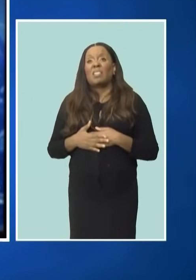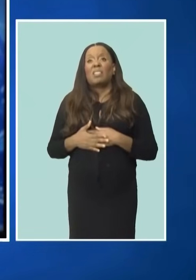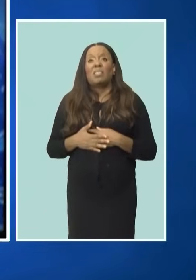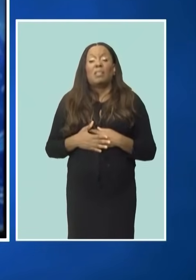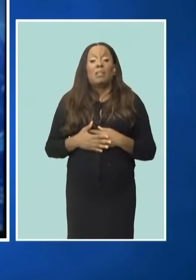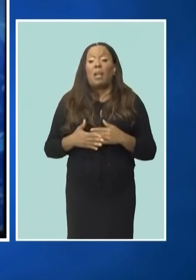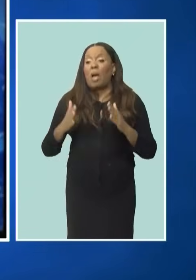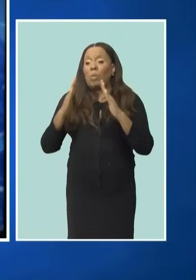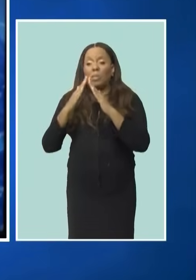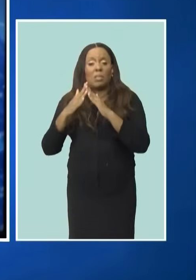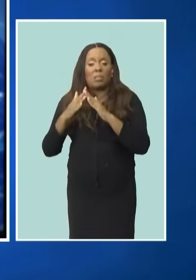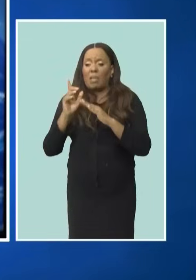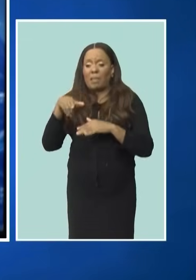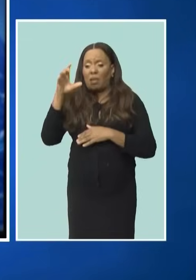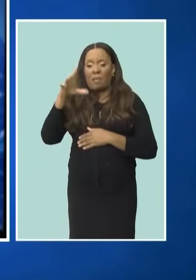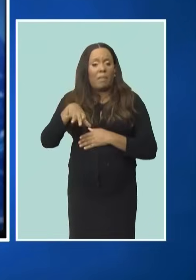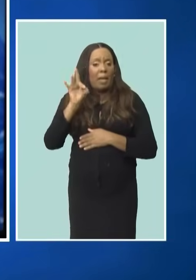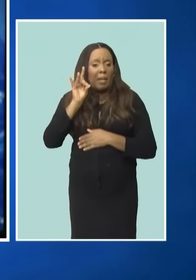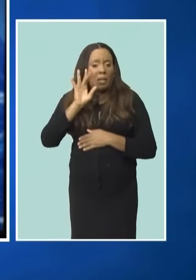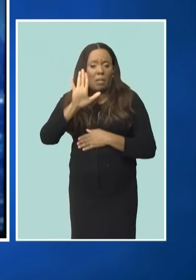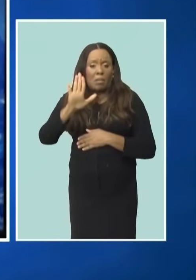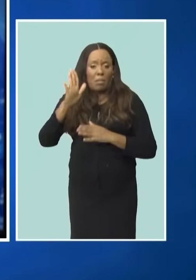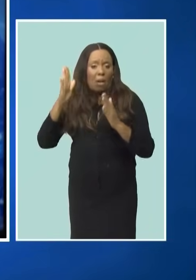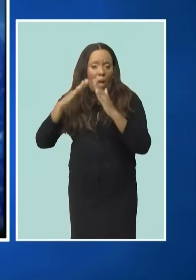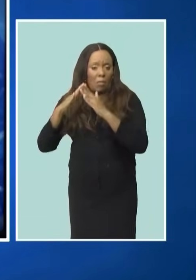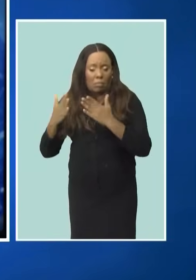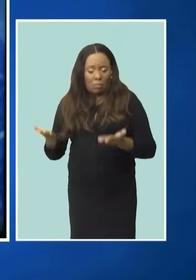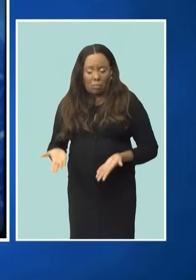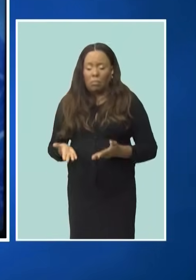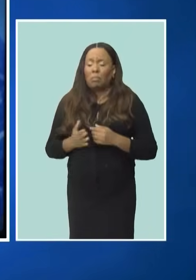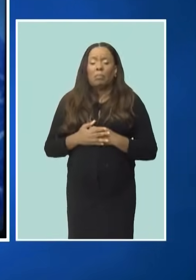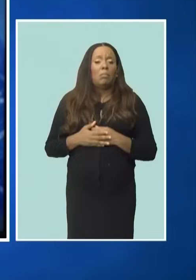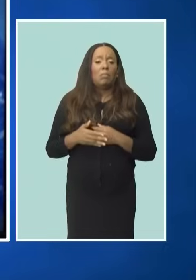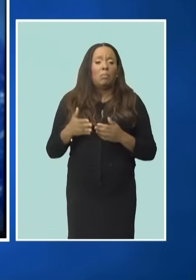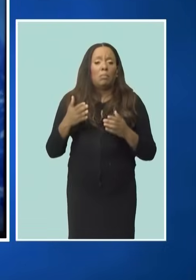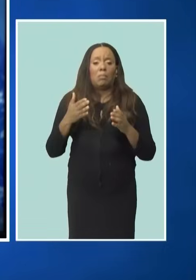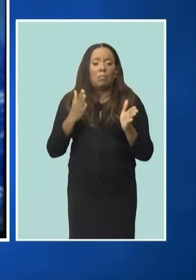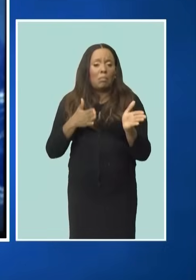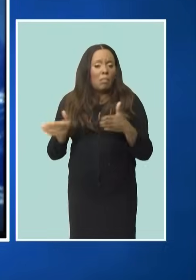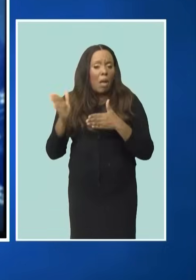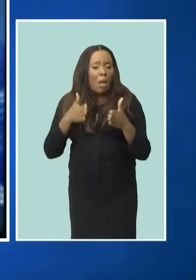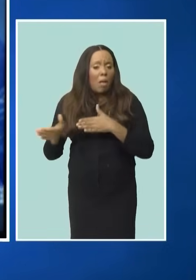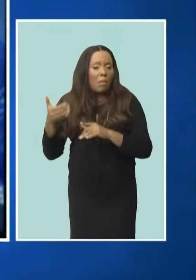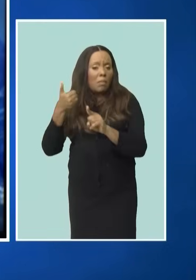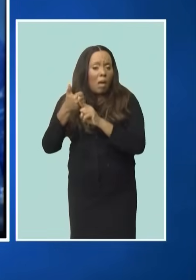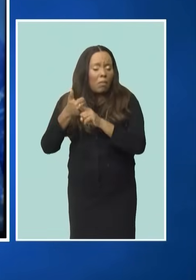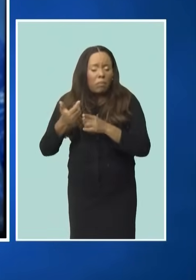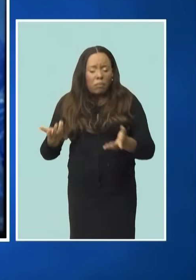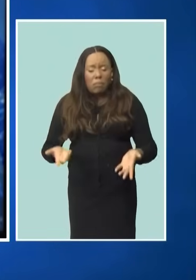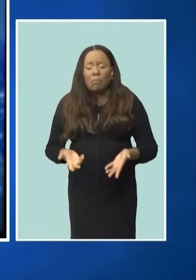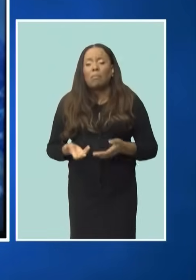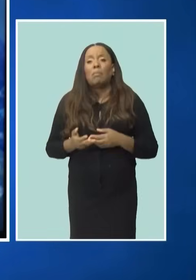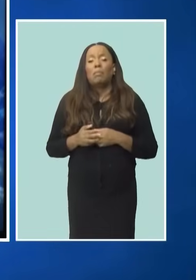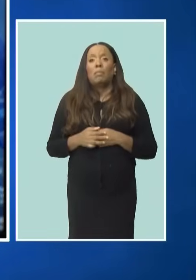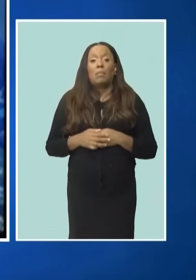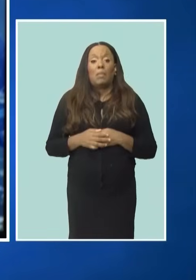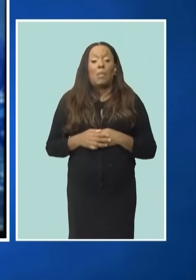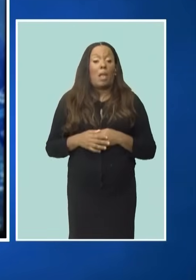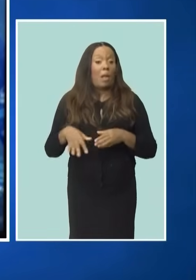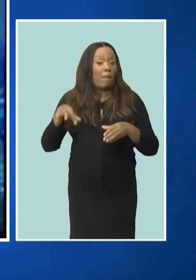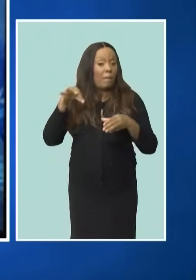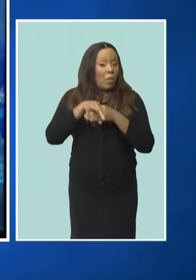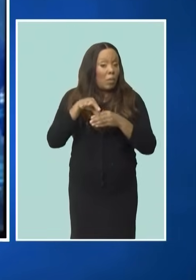on their own. They would have to make their own arrangements with those kinds of things that are concerned. In relation to voting,